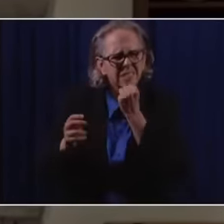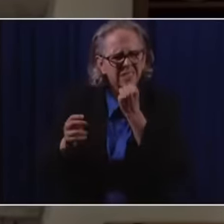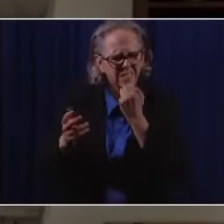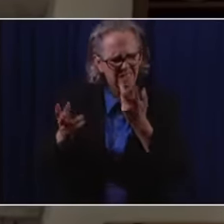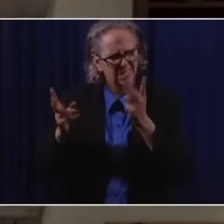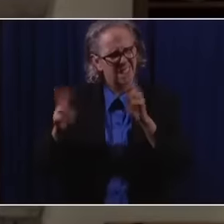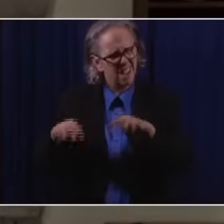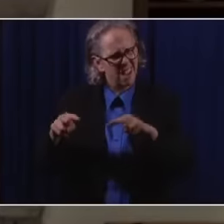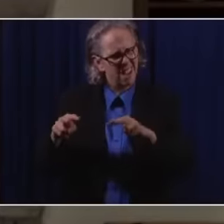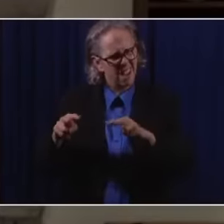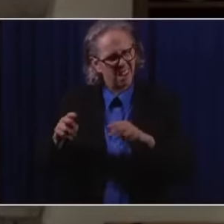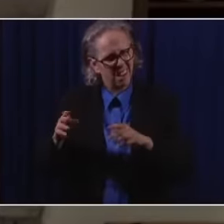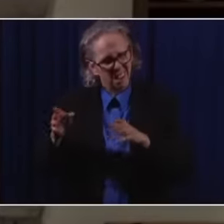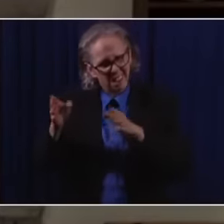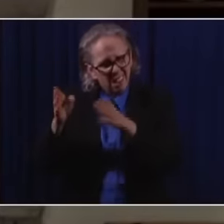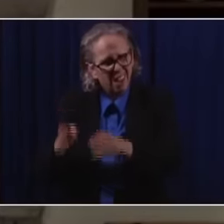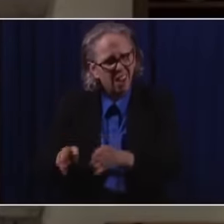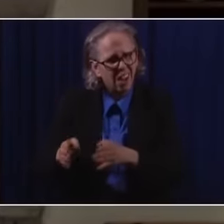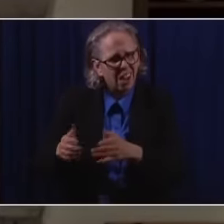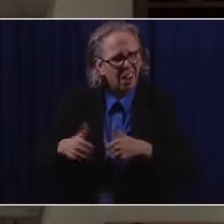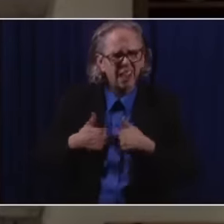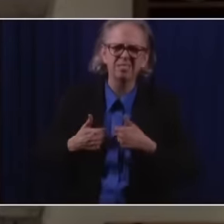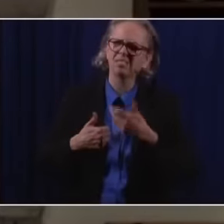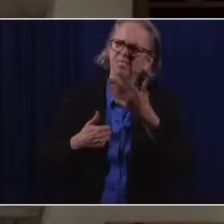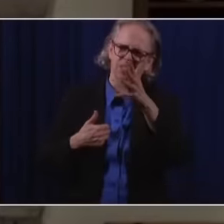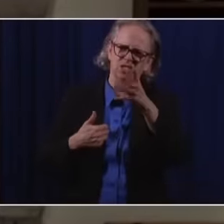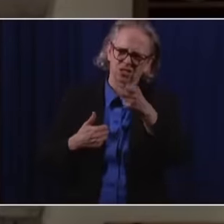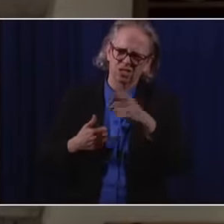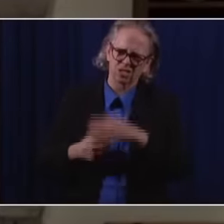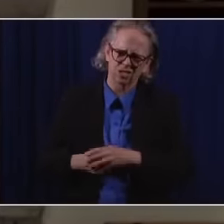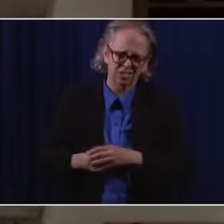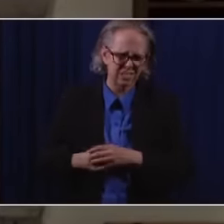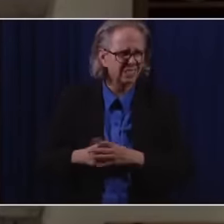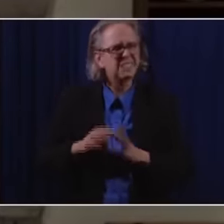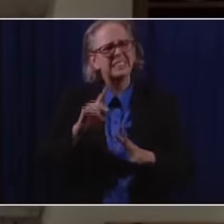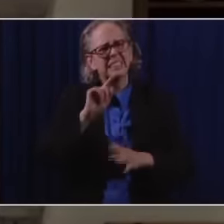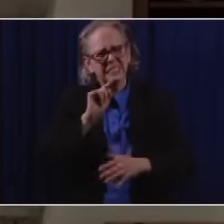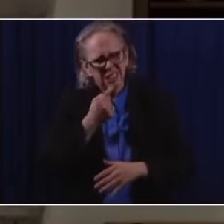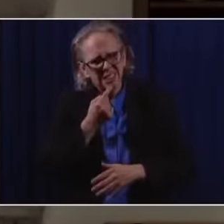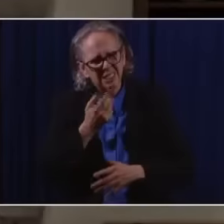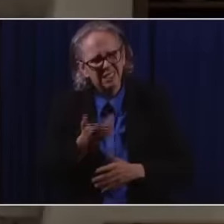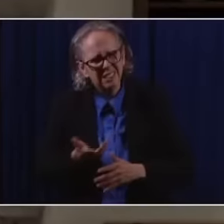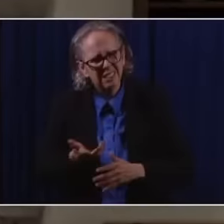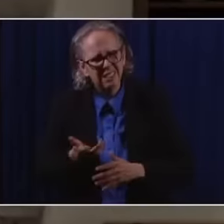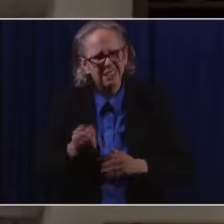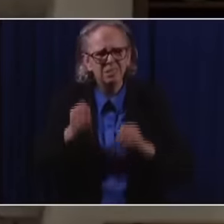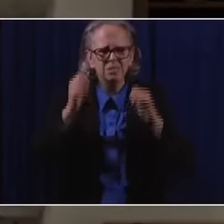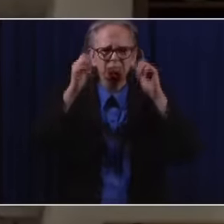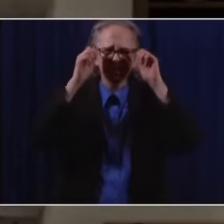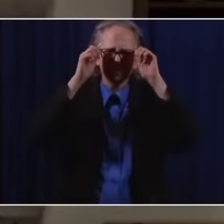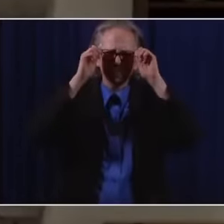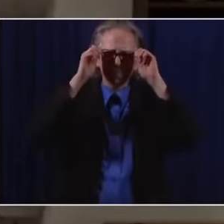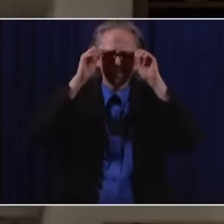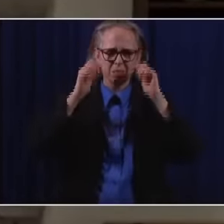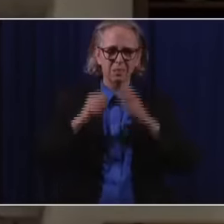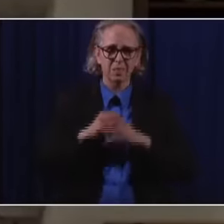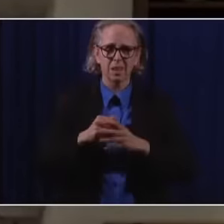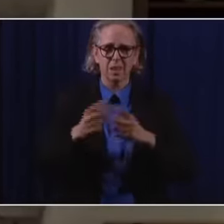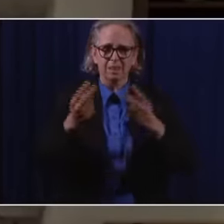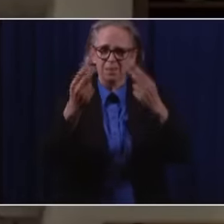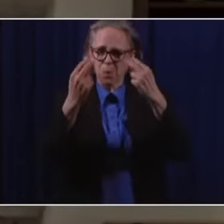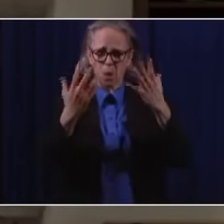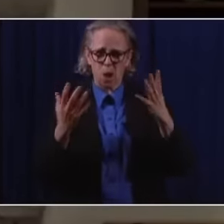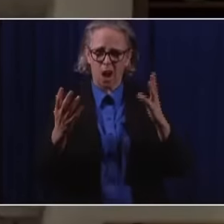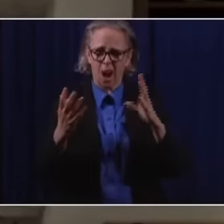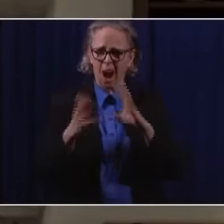is serious. To your viewer who said we should do more, I will tell you, I